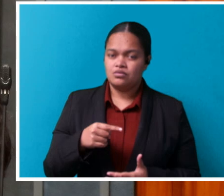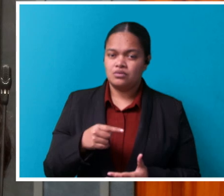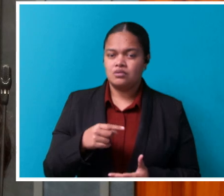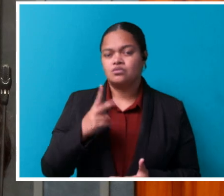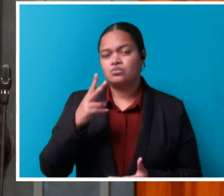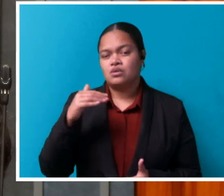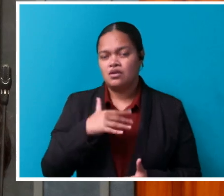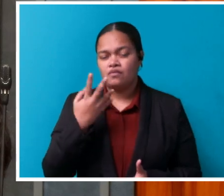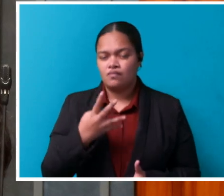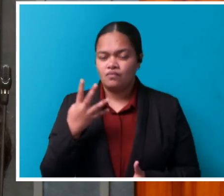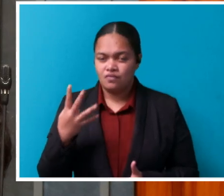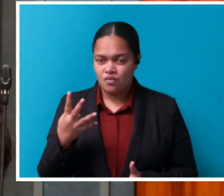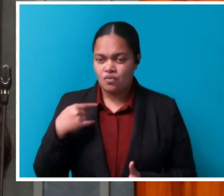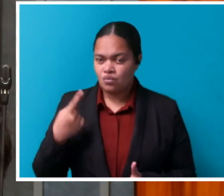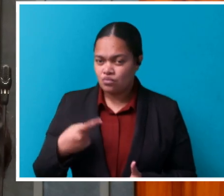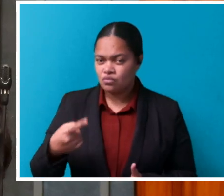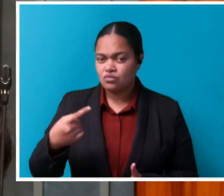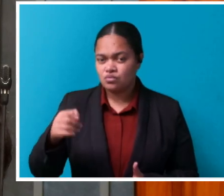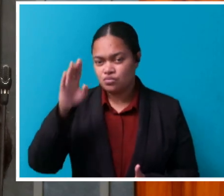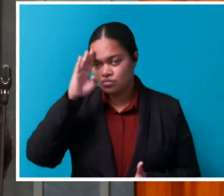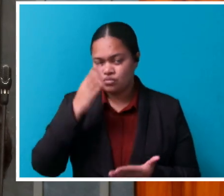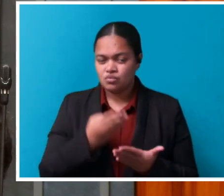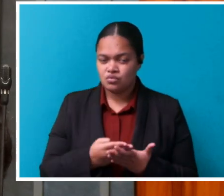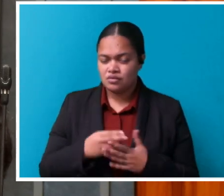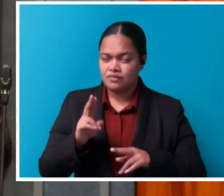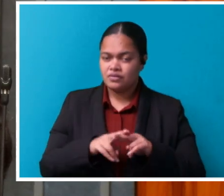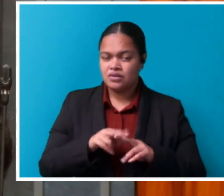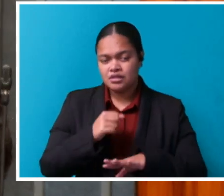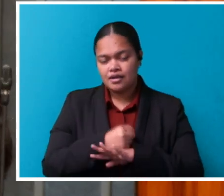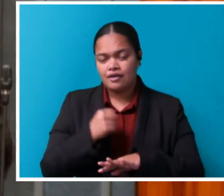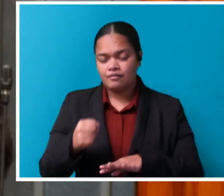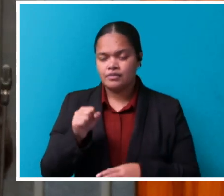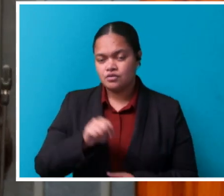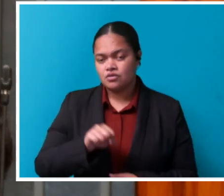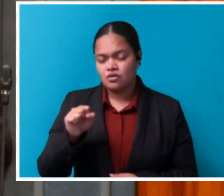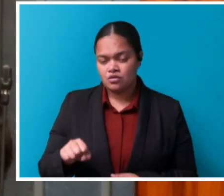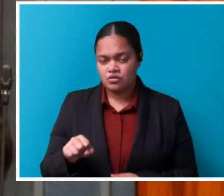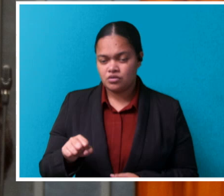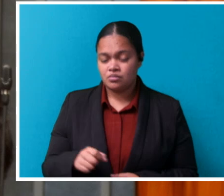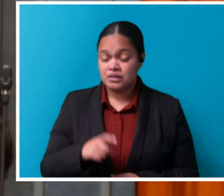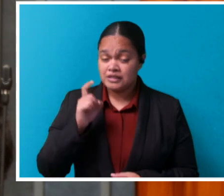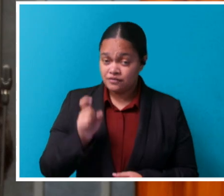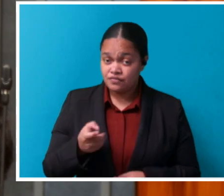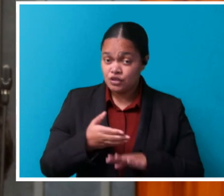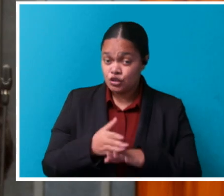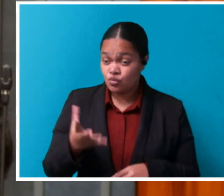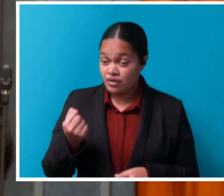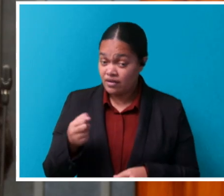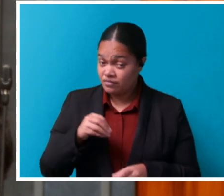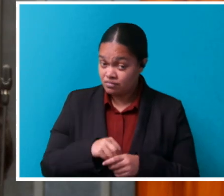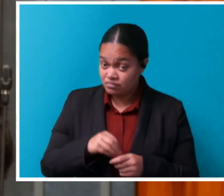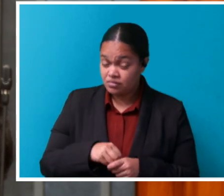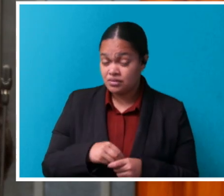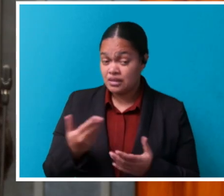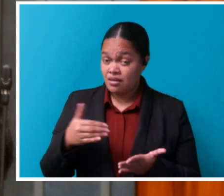10,244 continuing students on the Fiji government scholarship. Therefore, if new and existing sponsored students are added